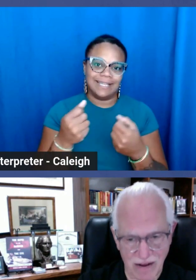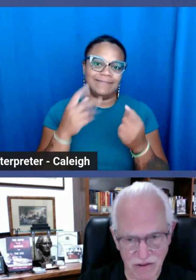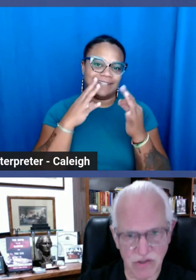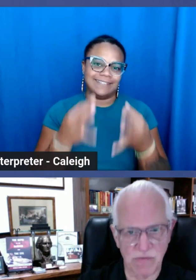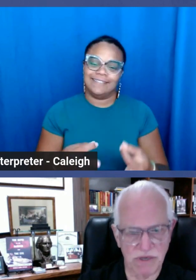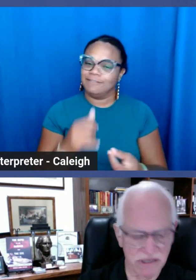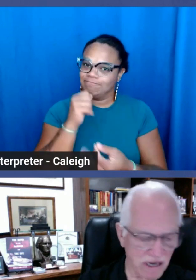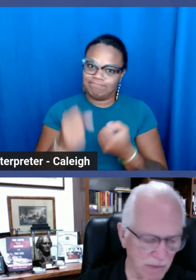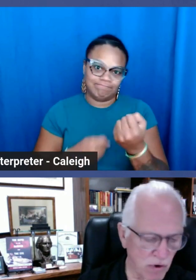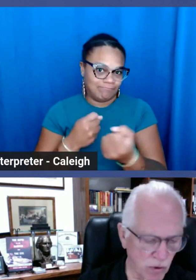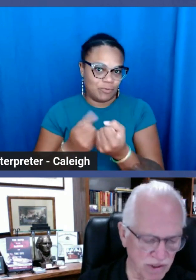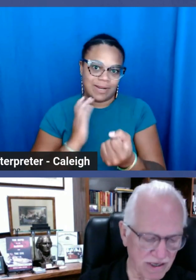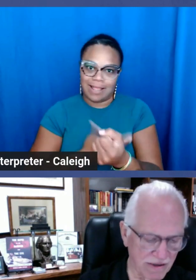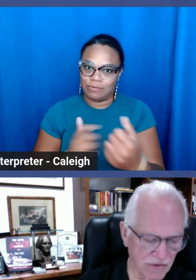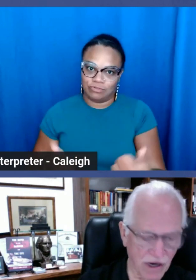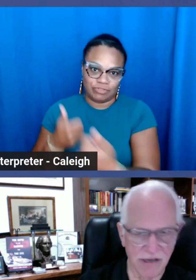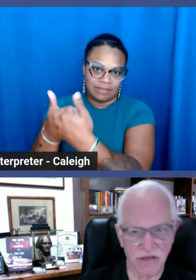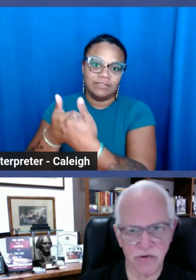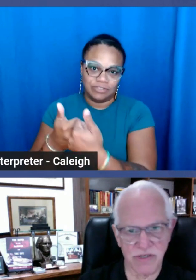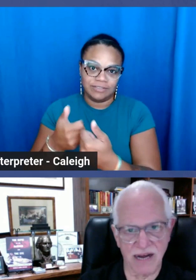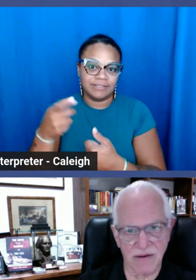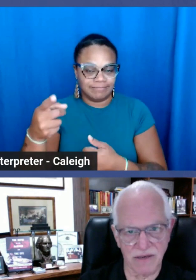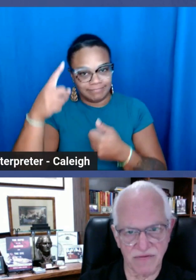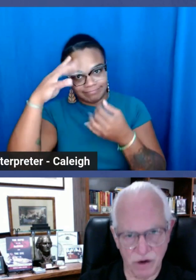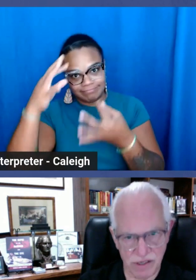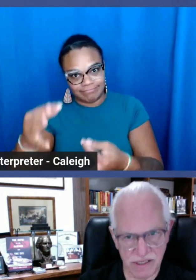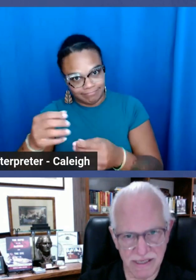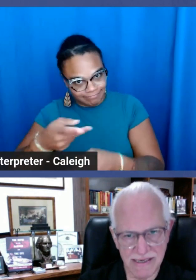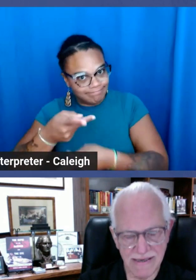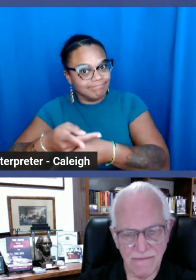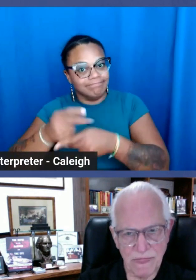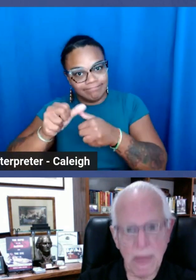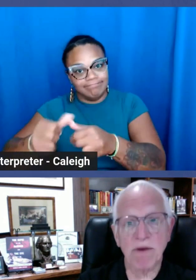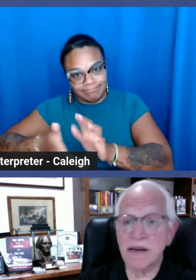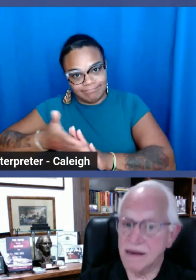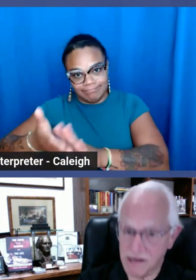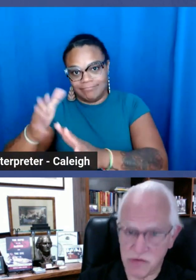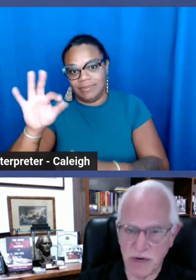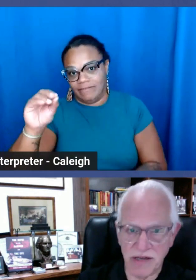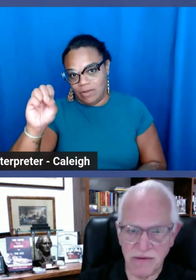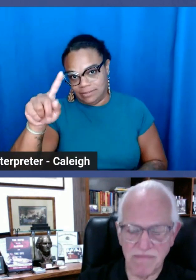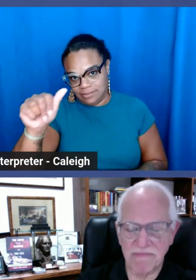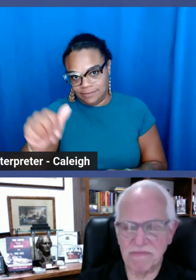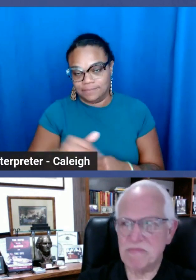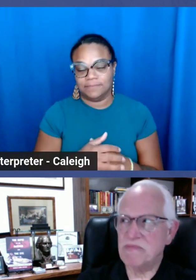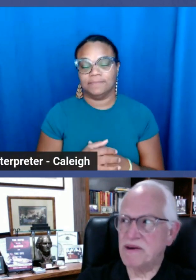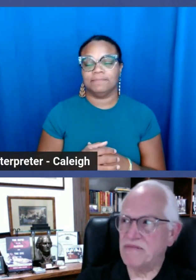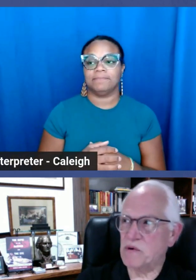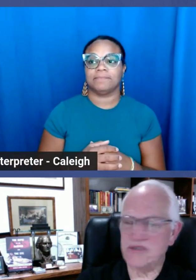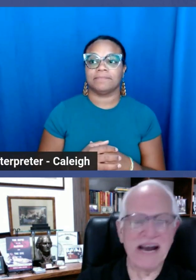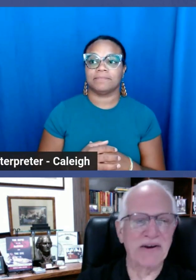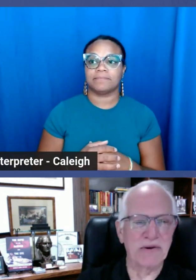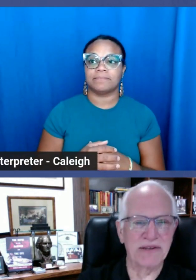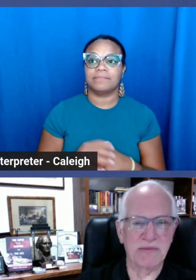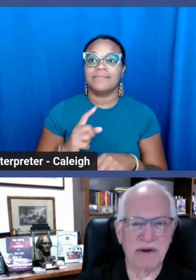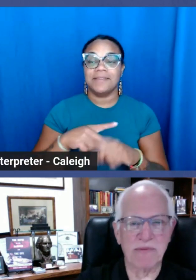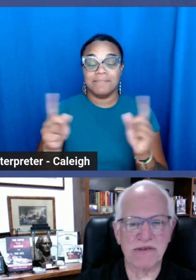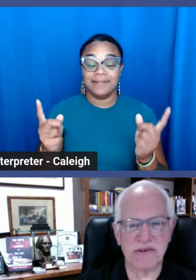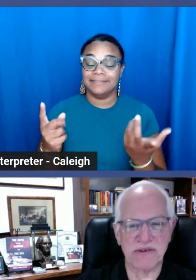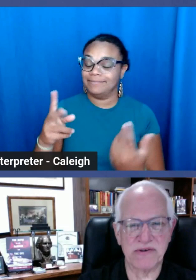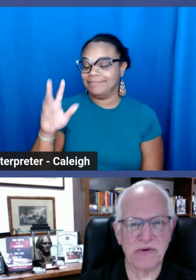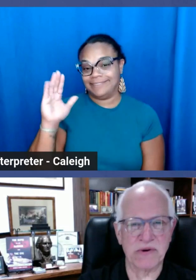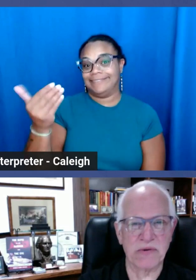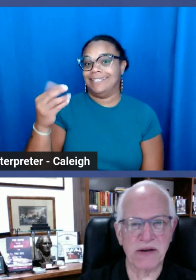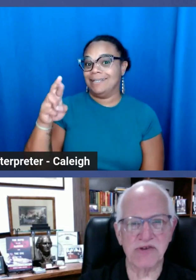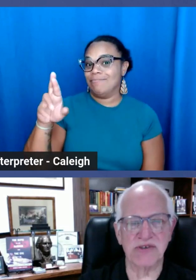our challenges, but upholding the constitutionality of FOSTA. But as Ricky foreshadowed in the